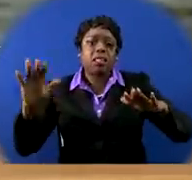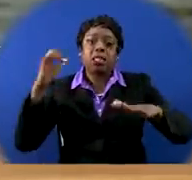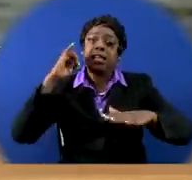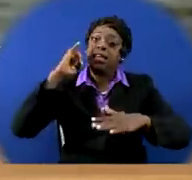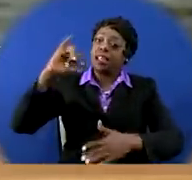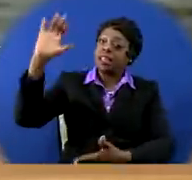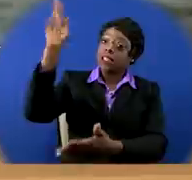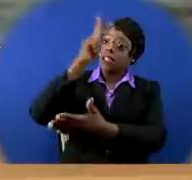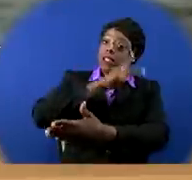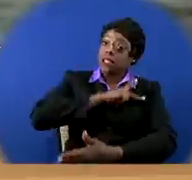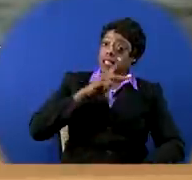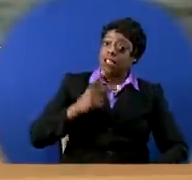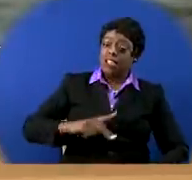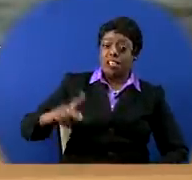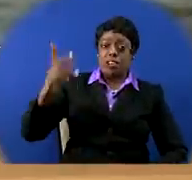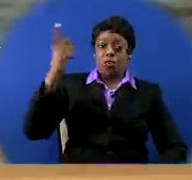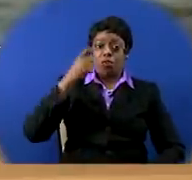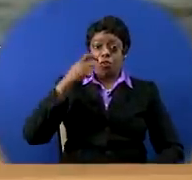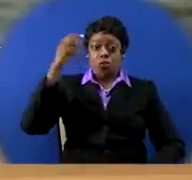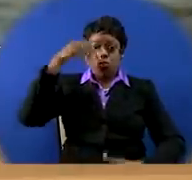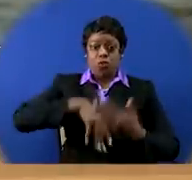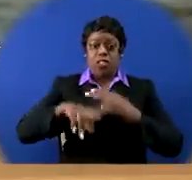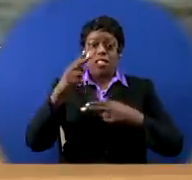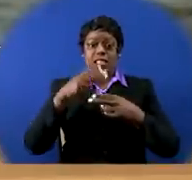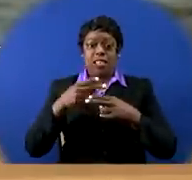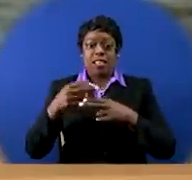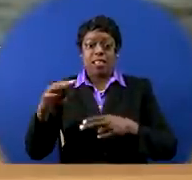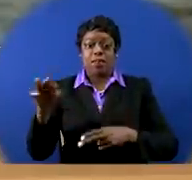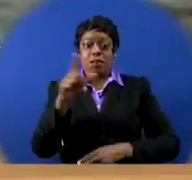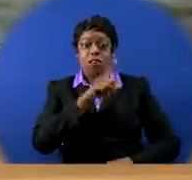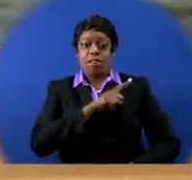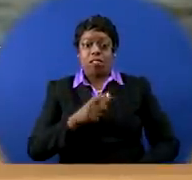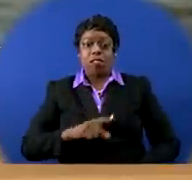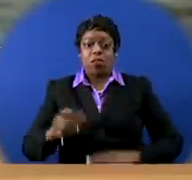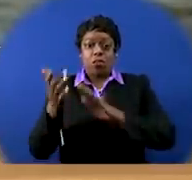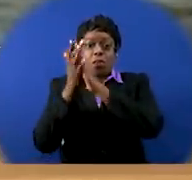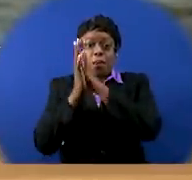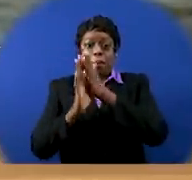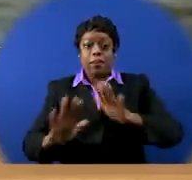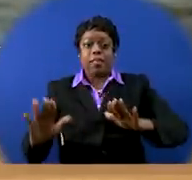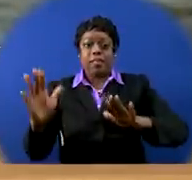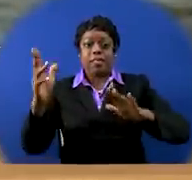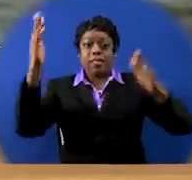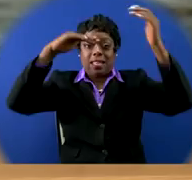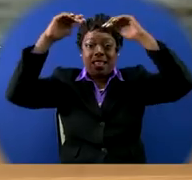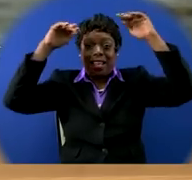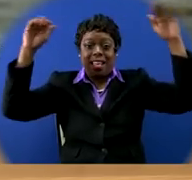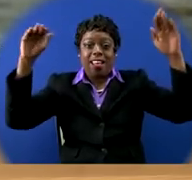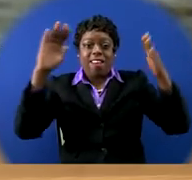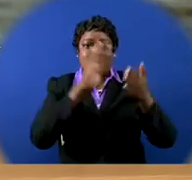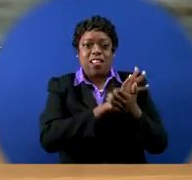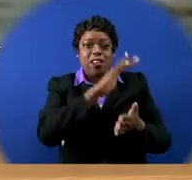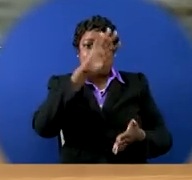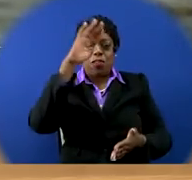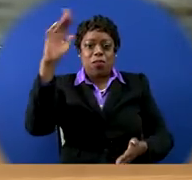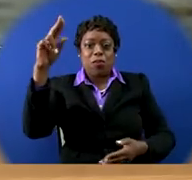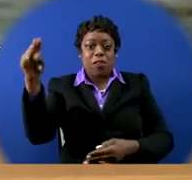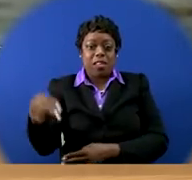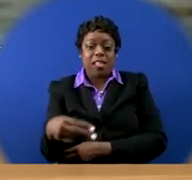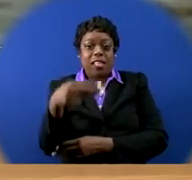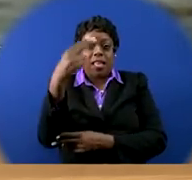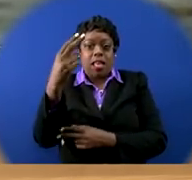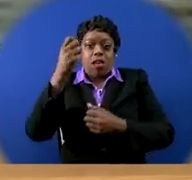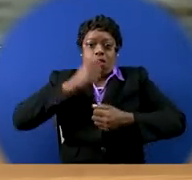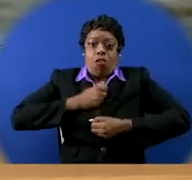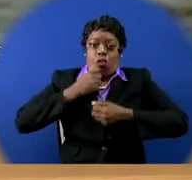King who comes in the name of the Lord. Peace in heaven and glory in the highest. They are shouting.